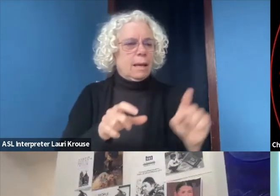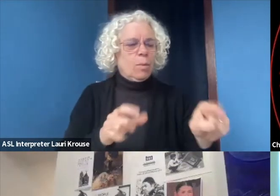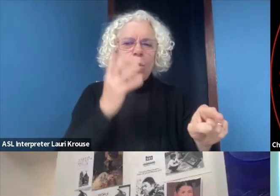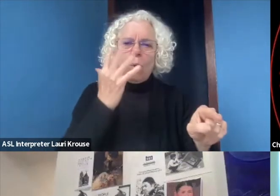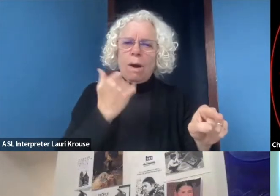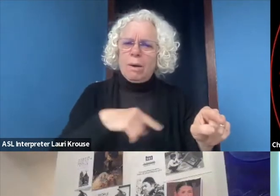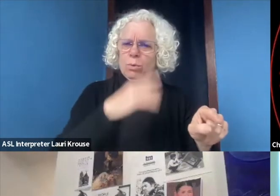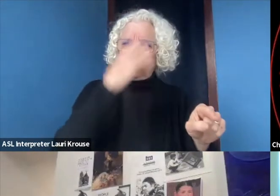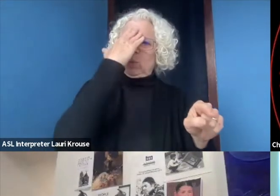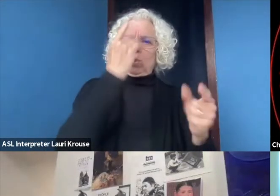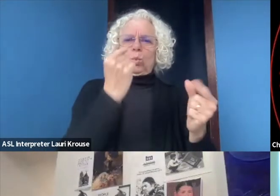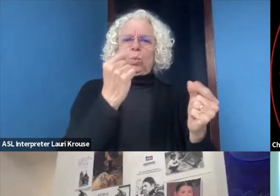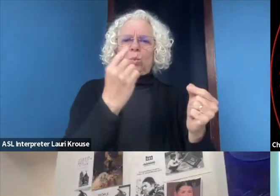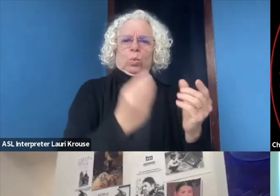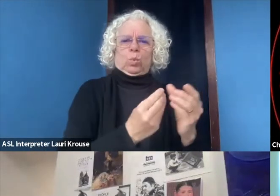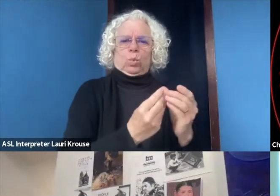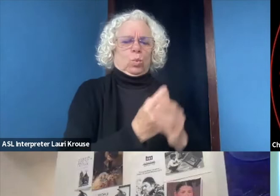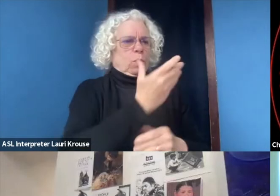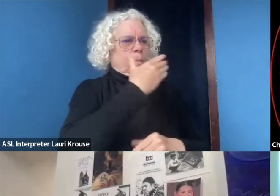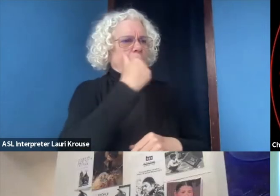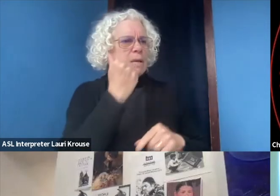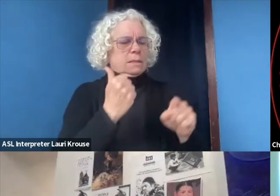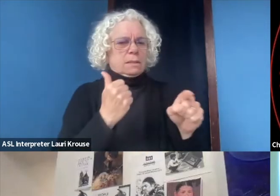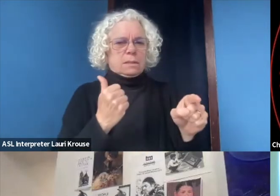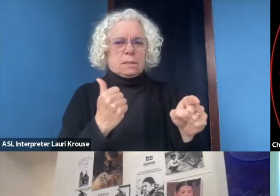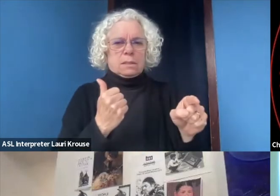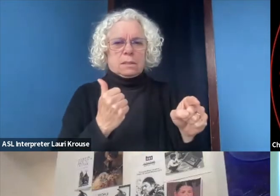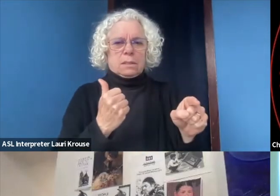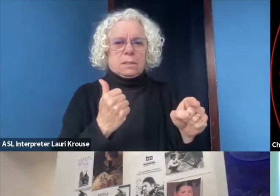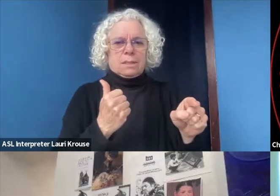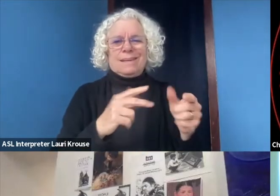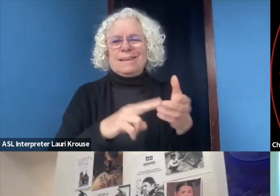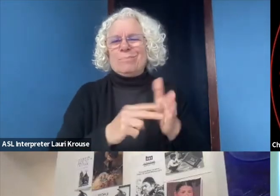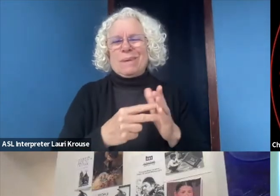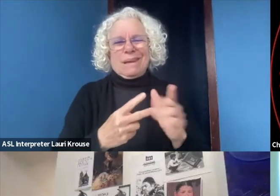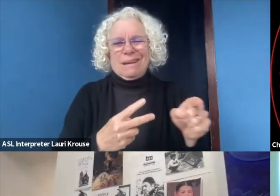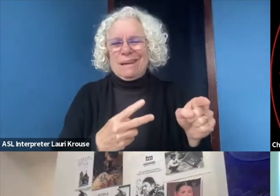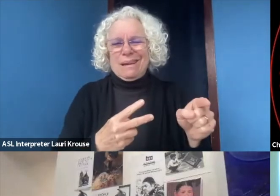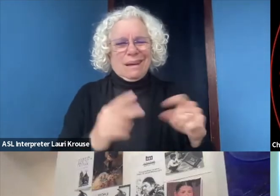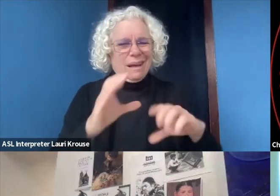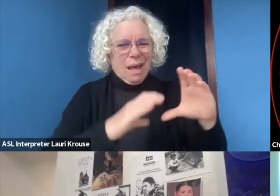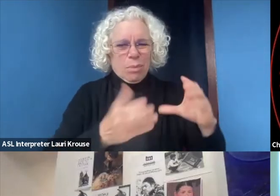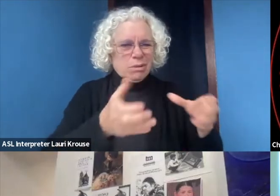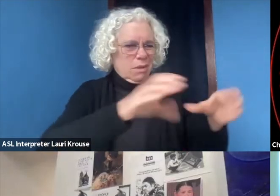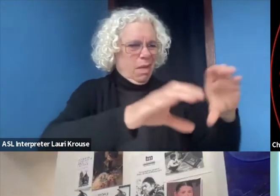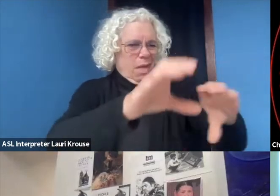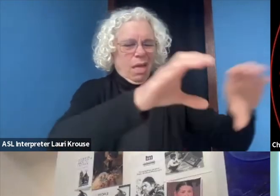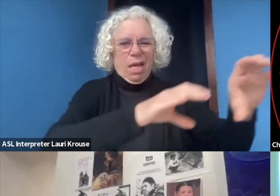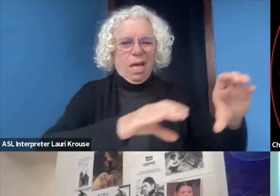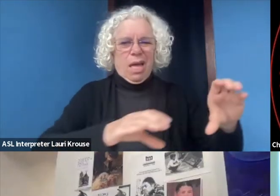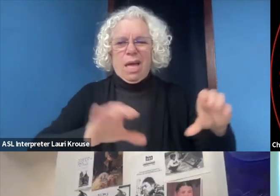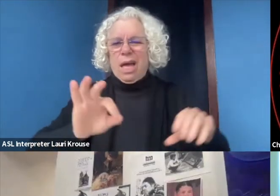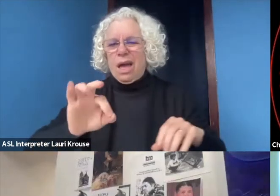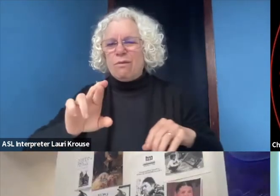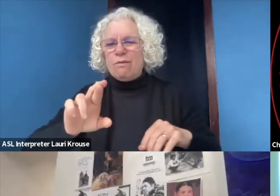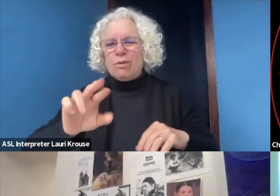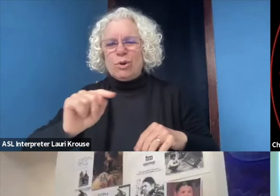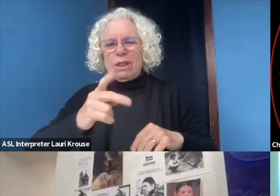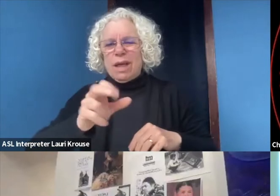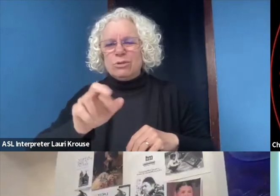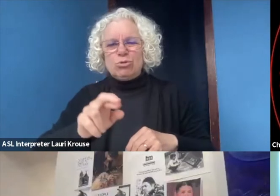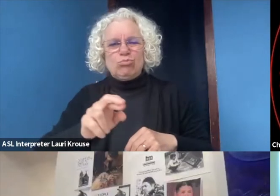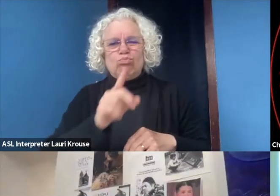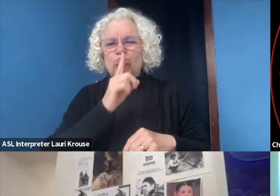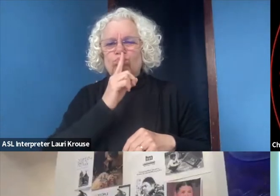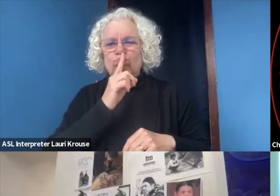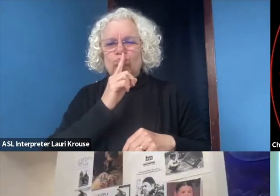things. It provided for everything, and you didn't have to use all of these chemicals to protect it, because it